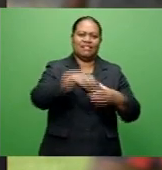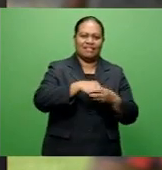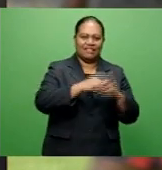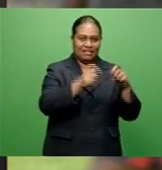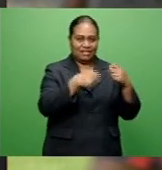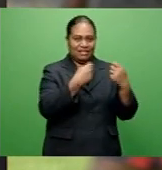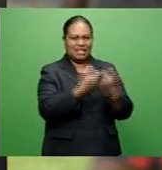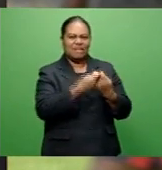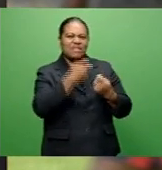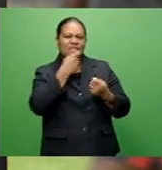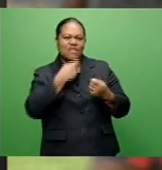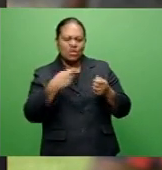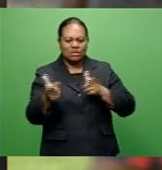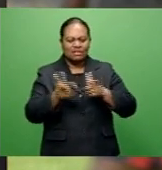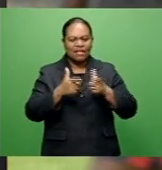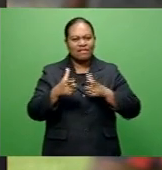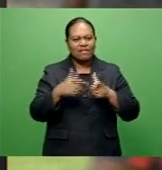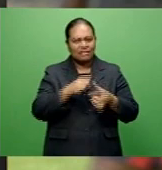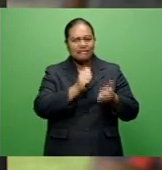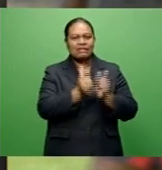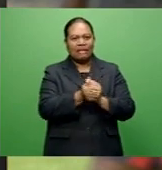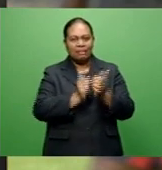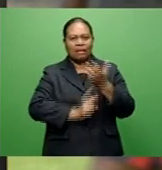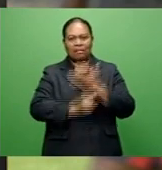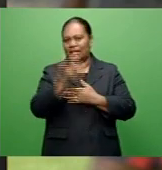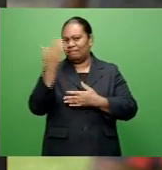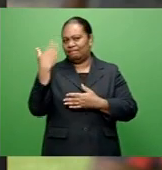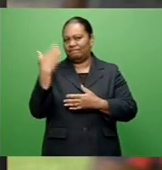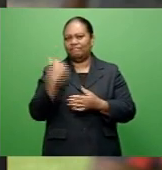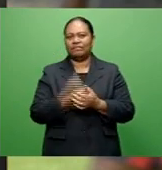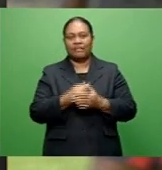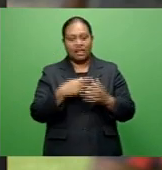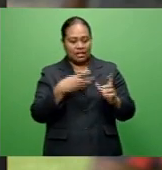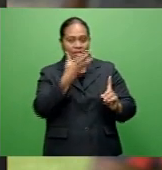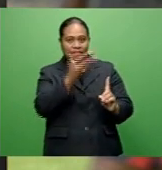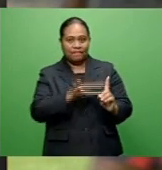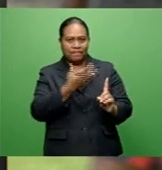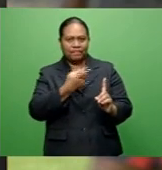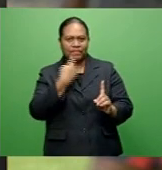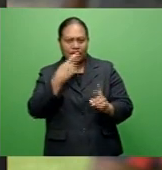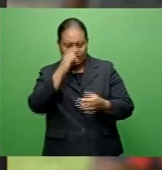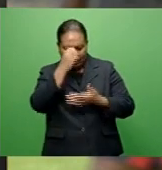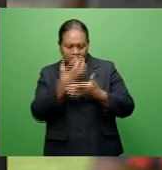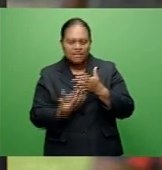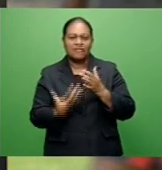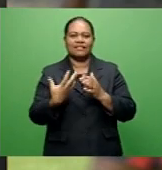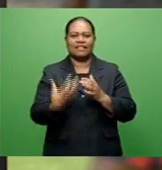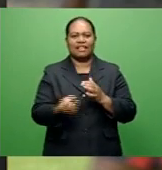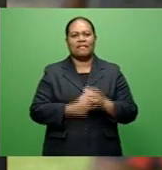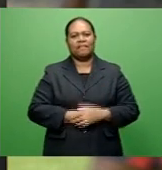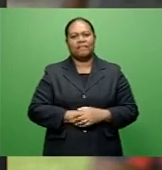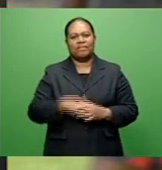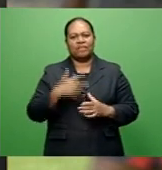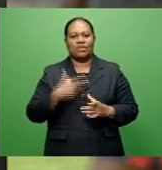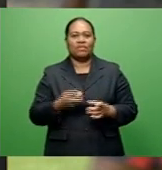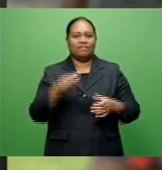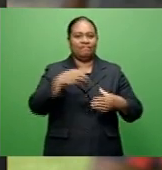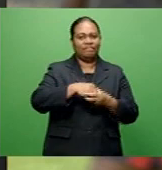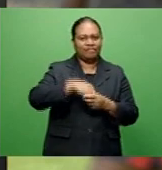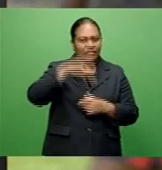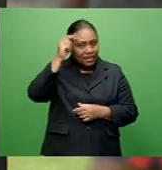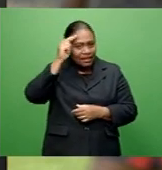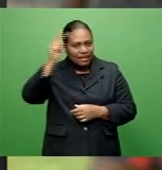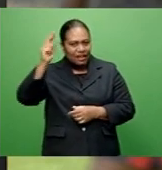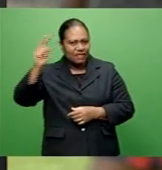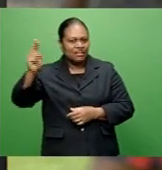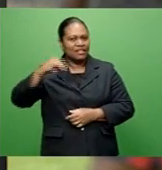few local sevens tournaments. Welangi is one of the young but experienced players after having played for the national junior